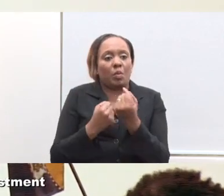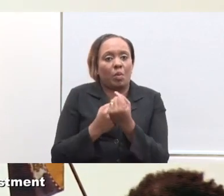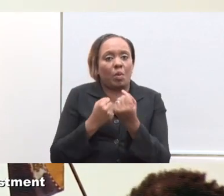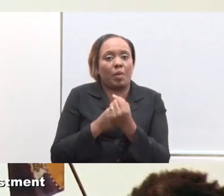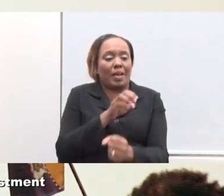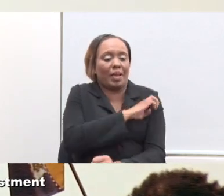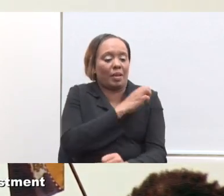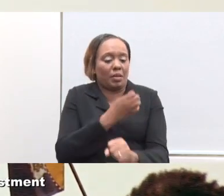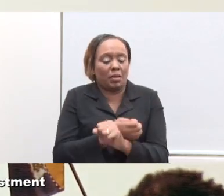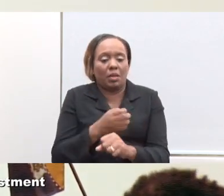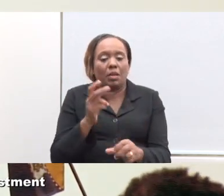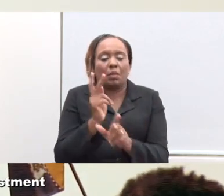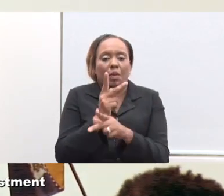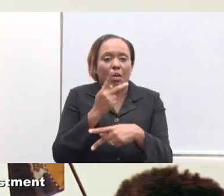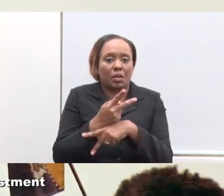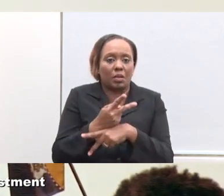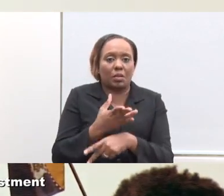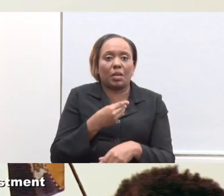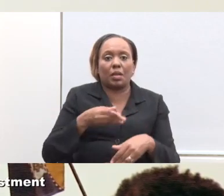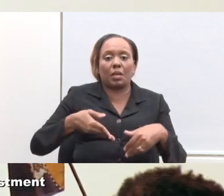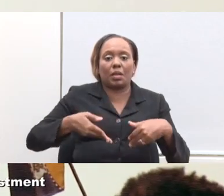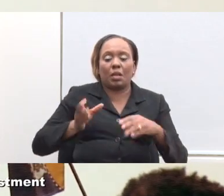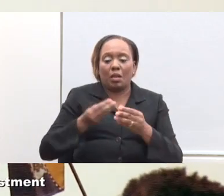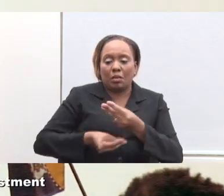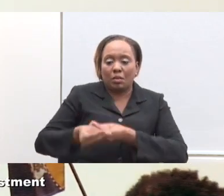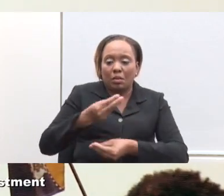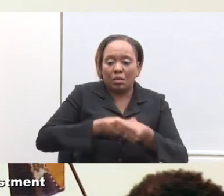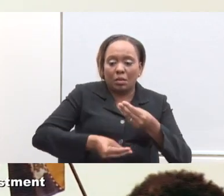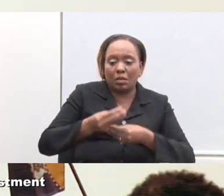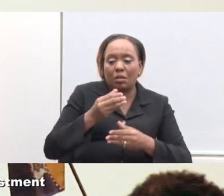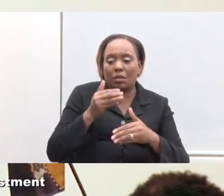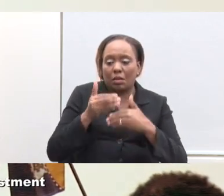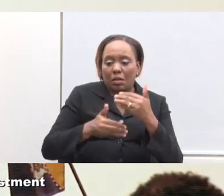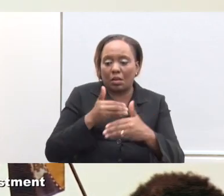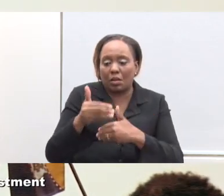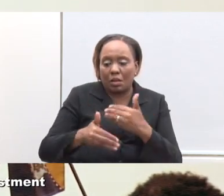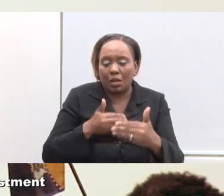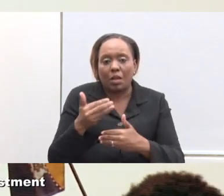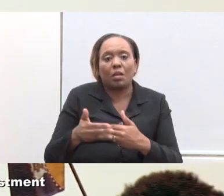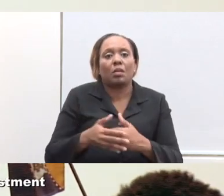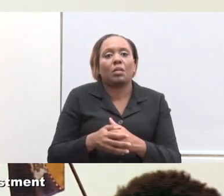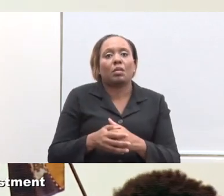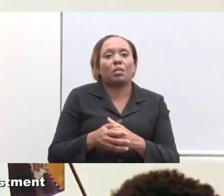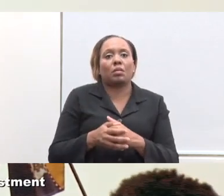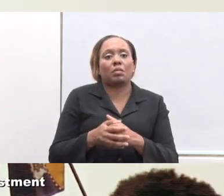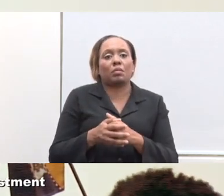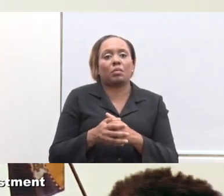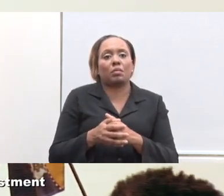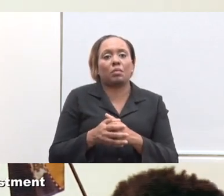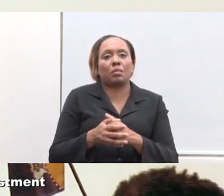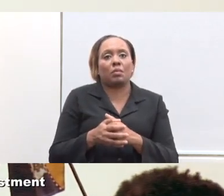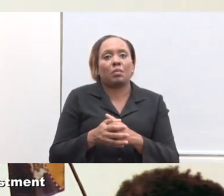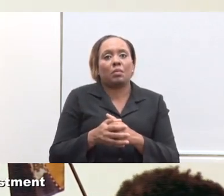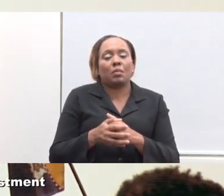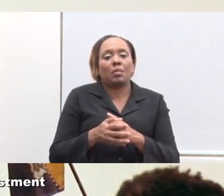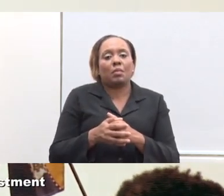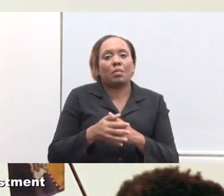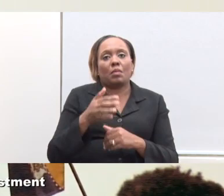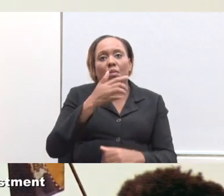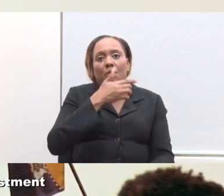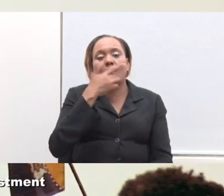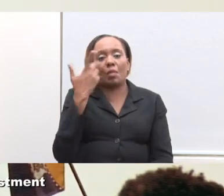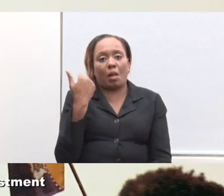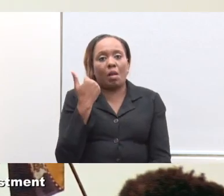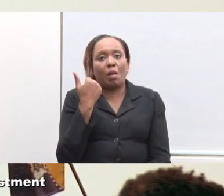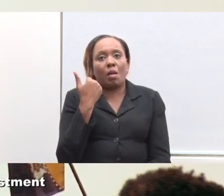and to allow these transactions to proceed quickly before we lose the benefit of any low prices that we can lock in